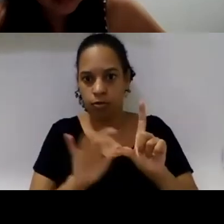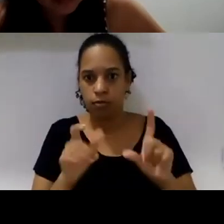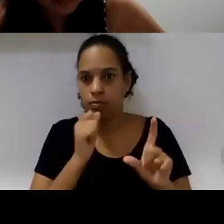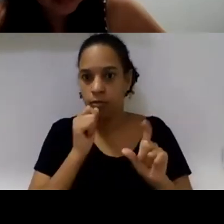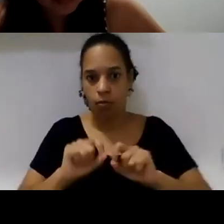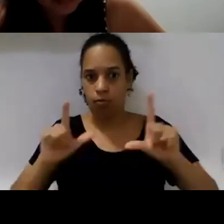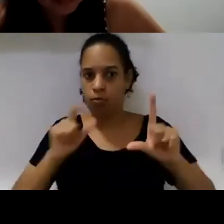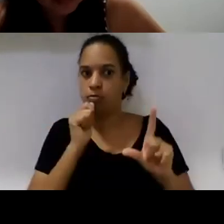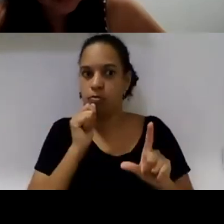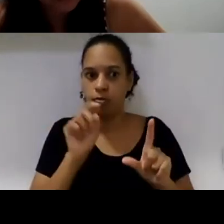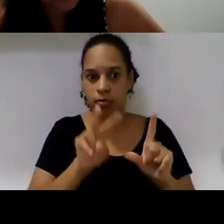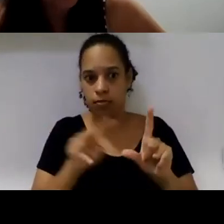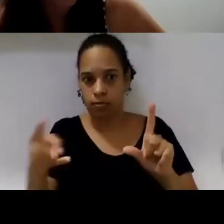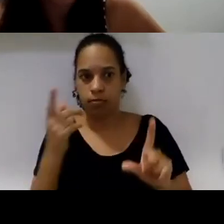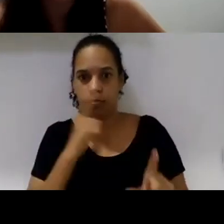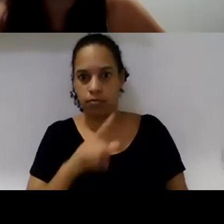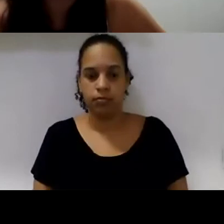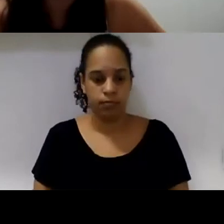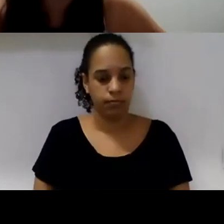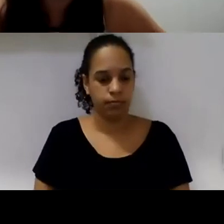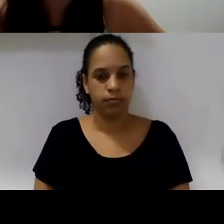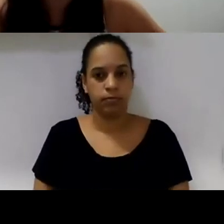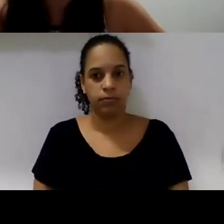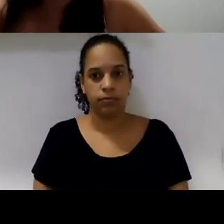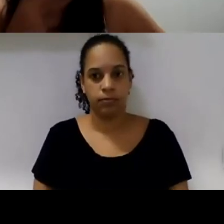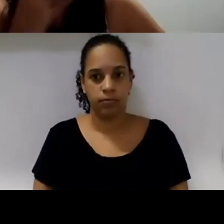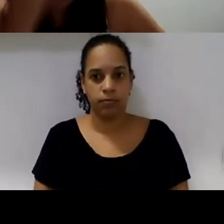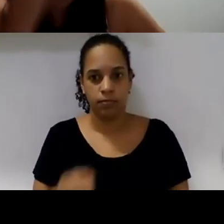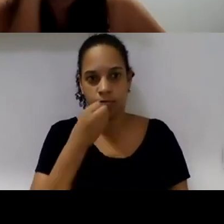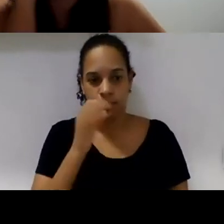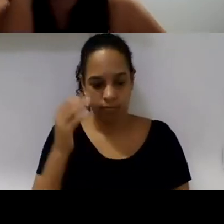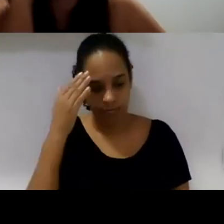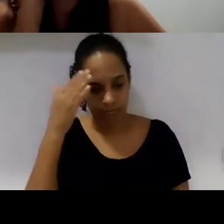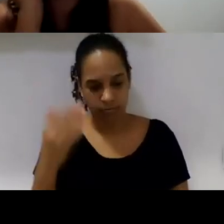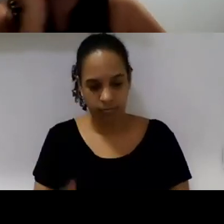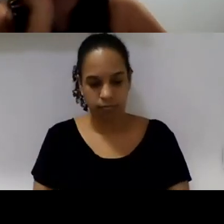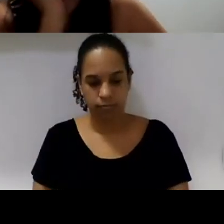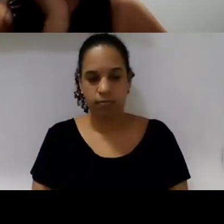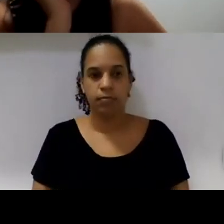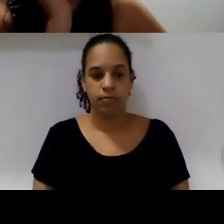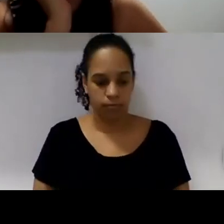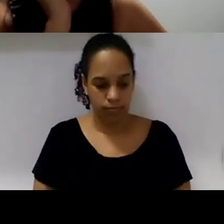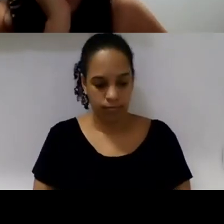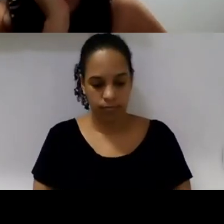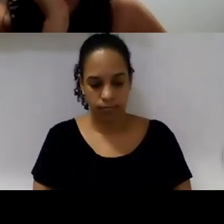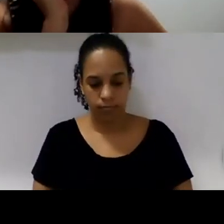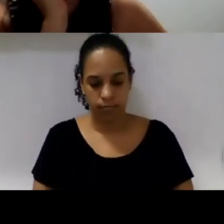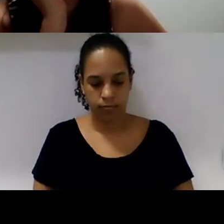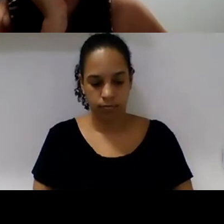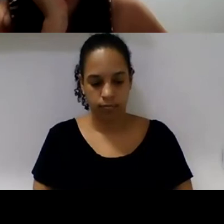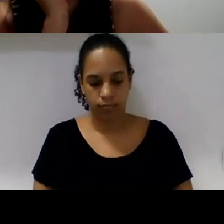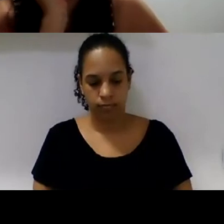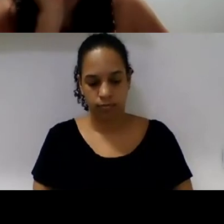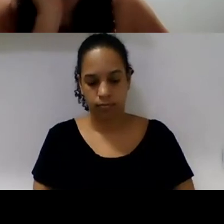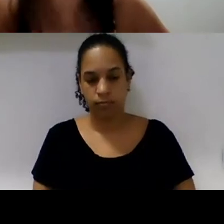apareceu. Ainda. Agora sim, agora foi. Tá bom. Beleza. Thank you. So, do we have any more